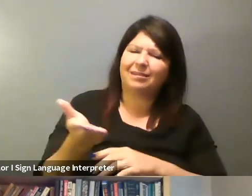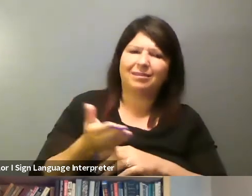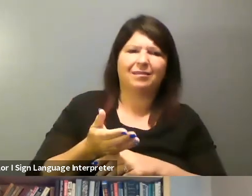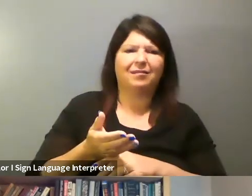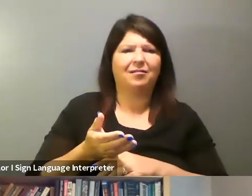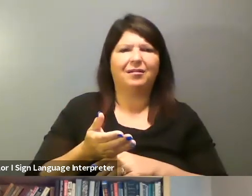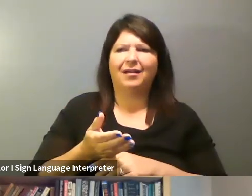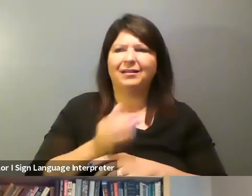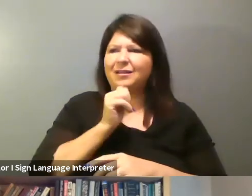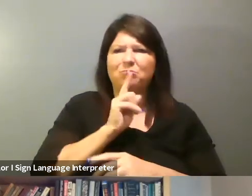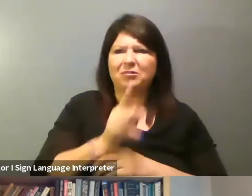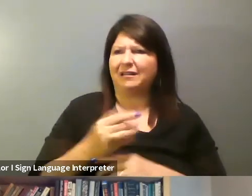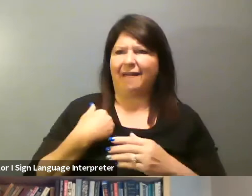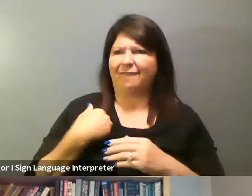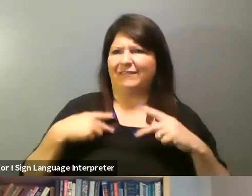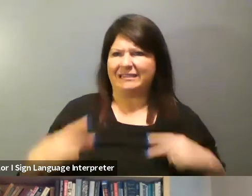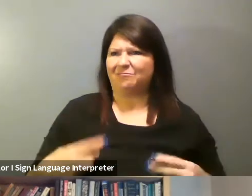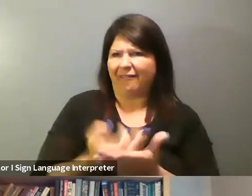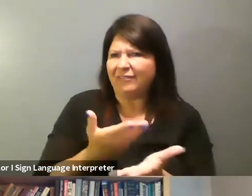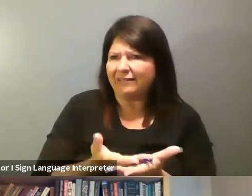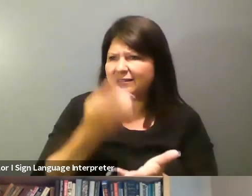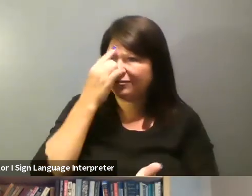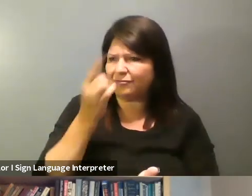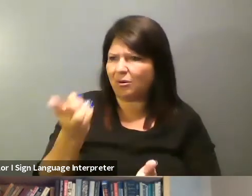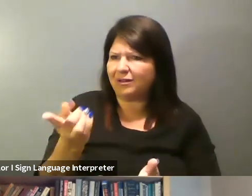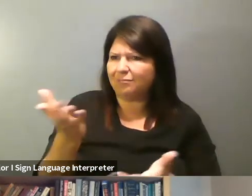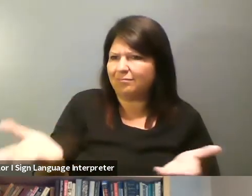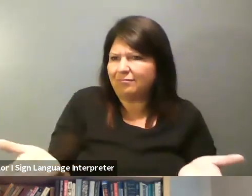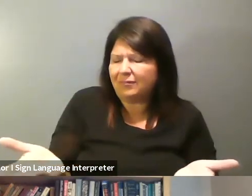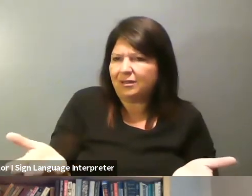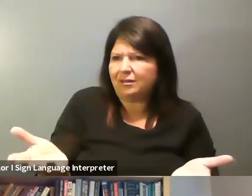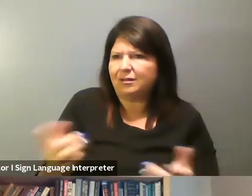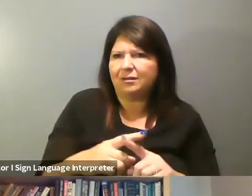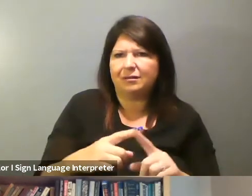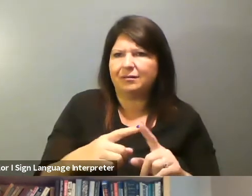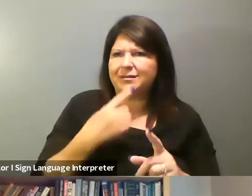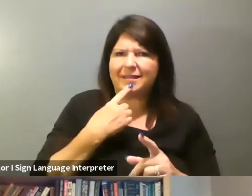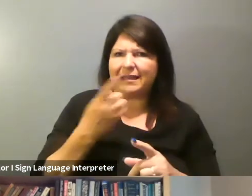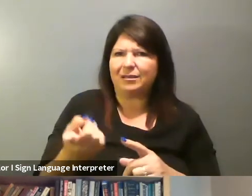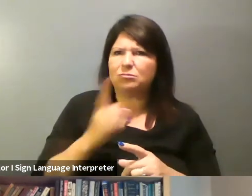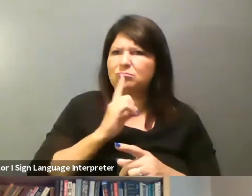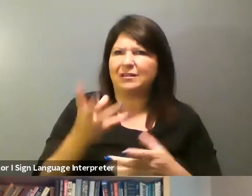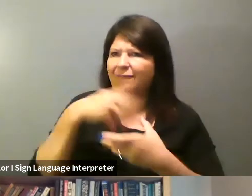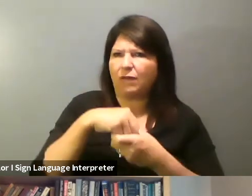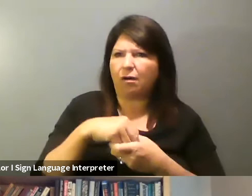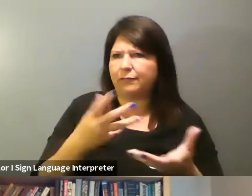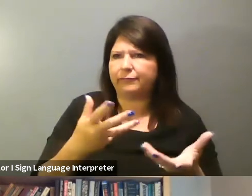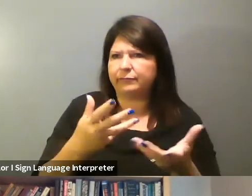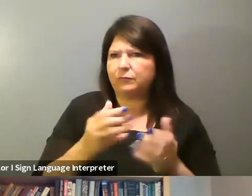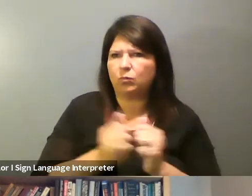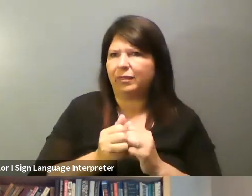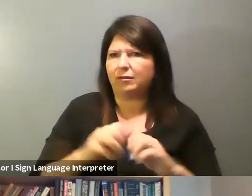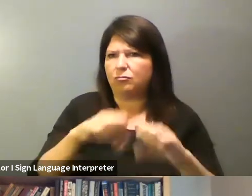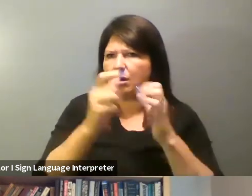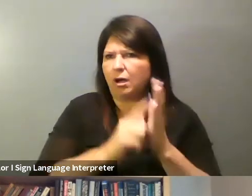actually no physical evidence indicating that he was anywhere and if he is near these crimes. And